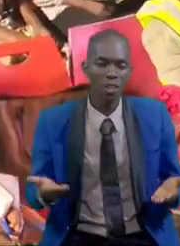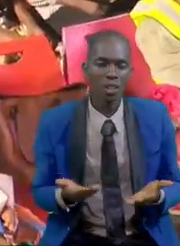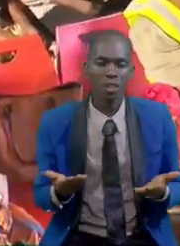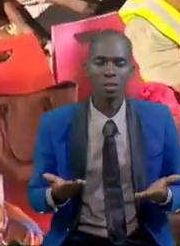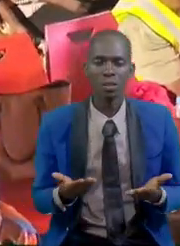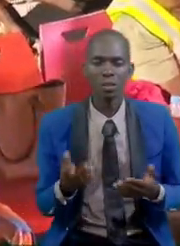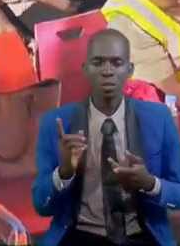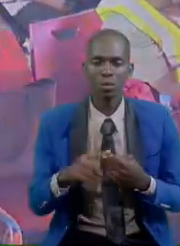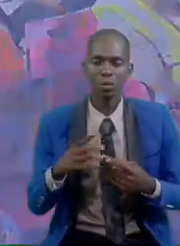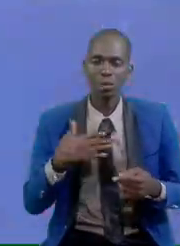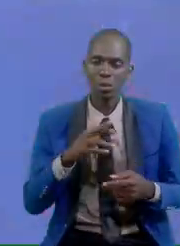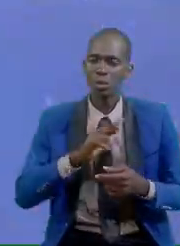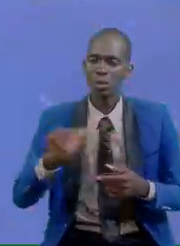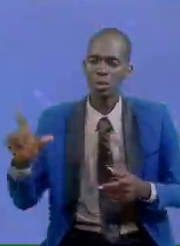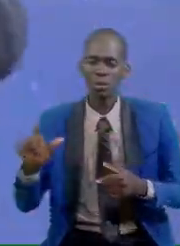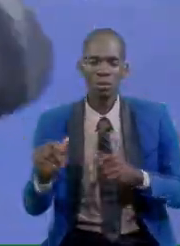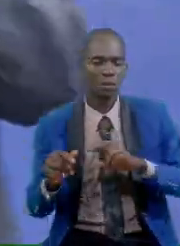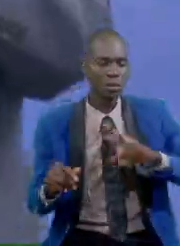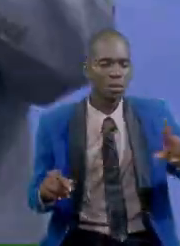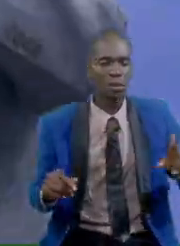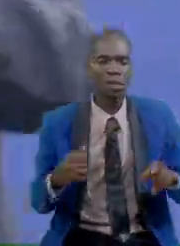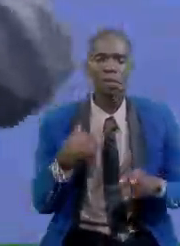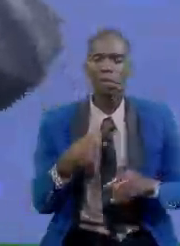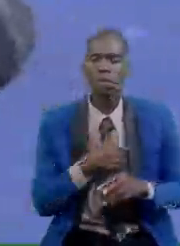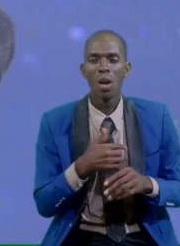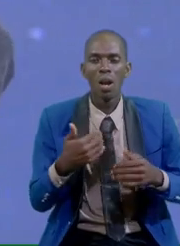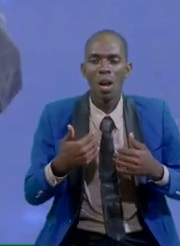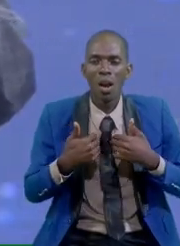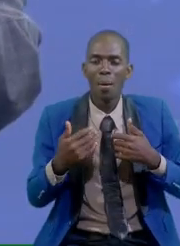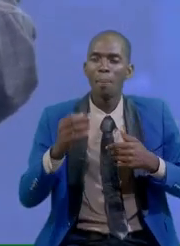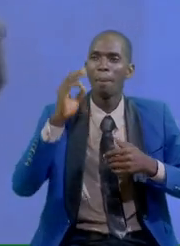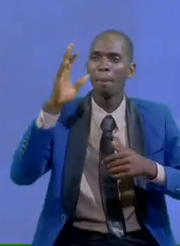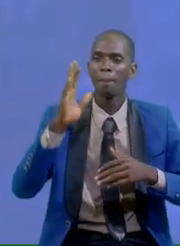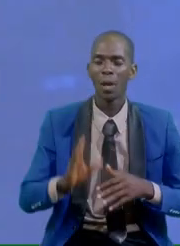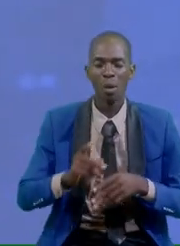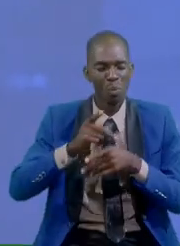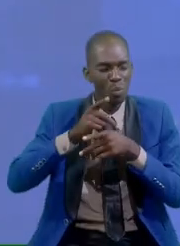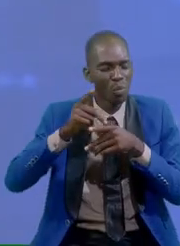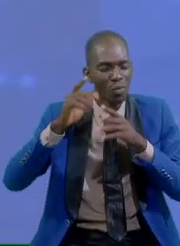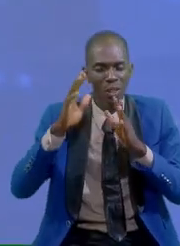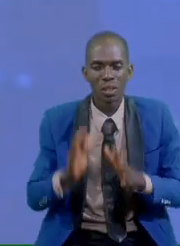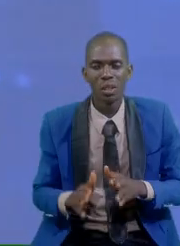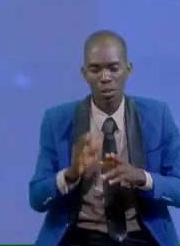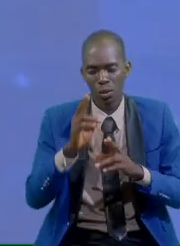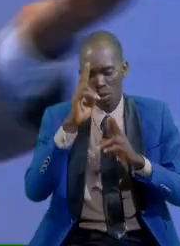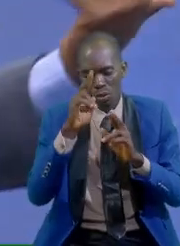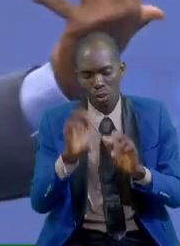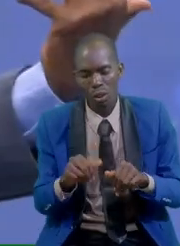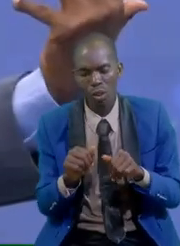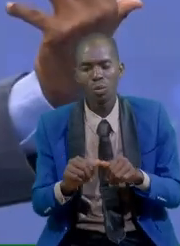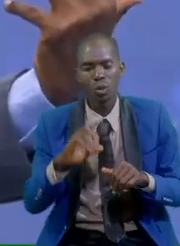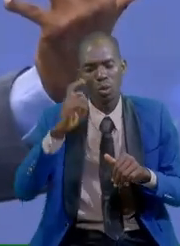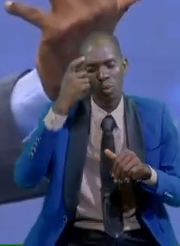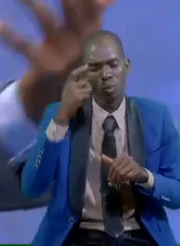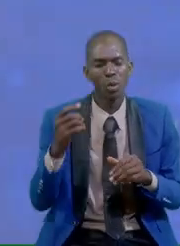my left, to my right, we have ministers, professionals, dignitaries, government officials.